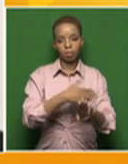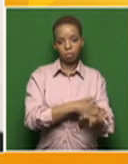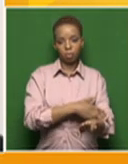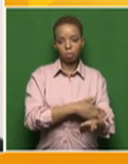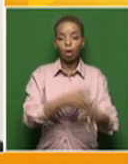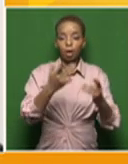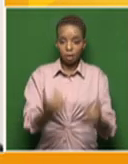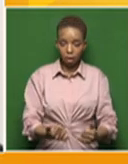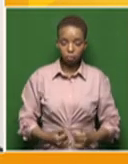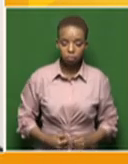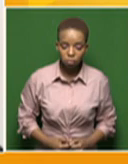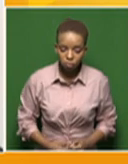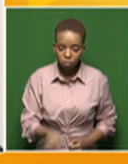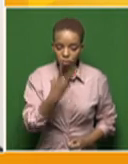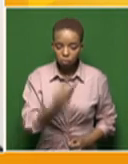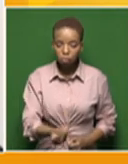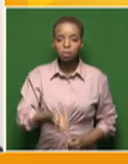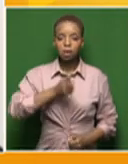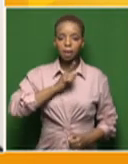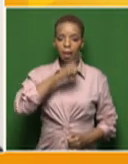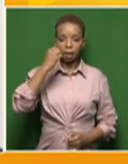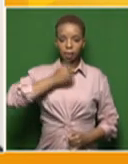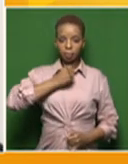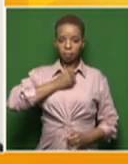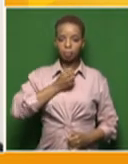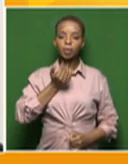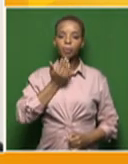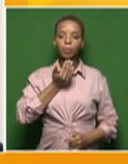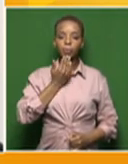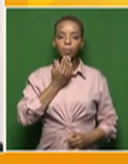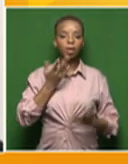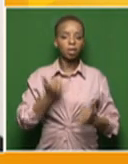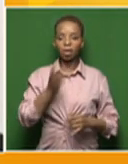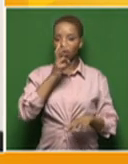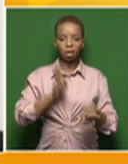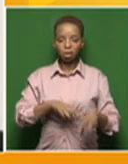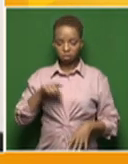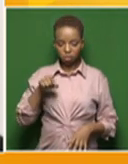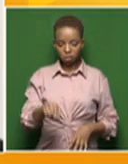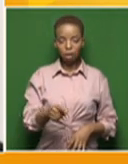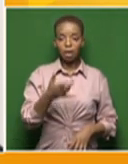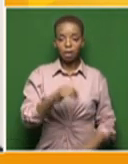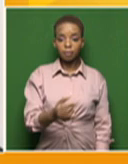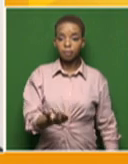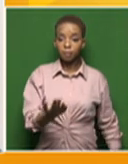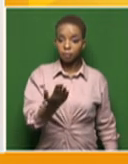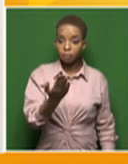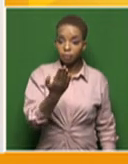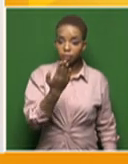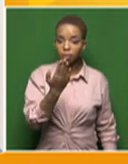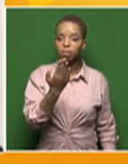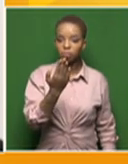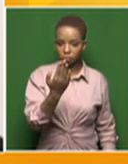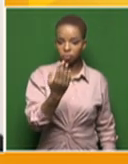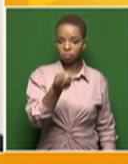name. And also, instead of having to press a button, as soon as you get close to the device, it scans your face